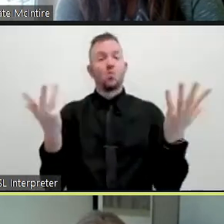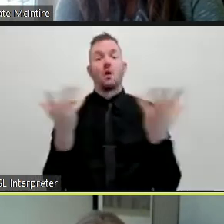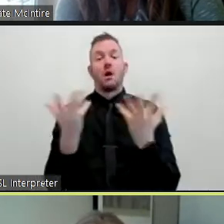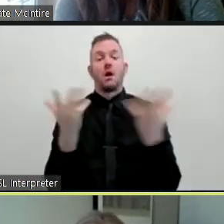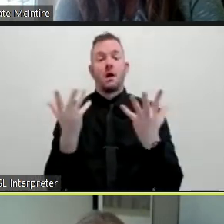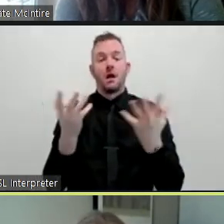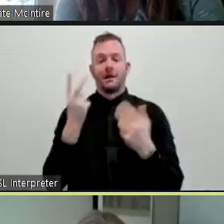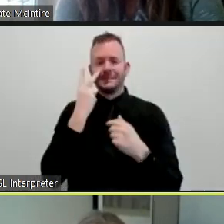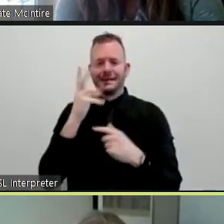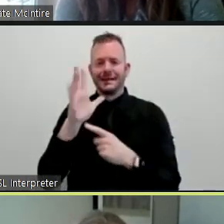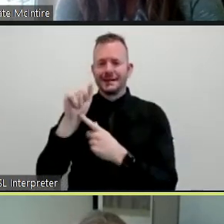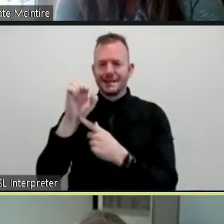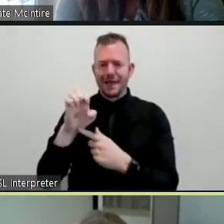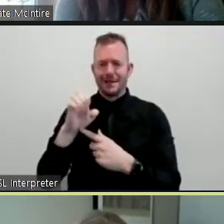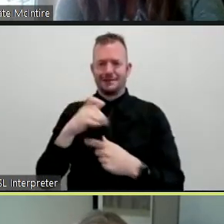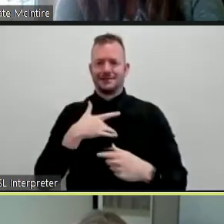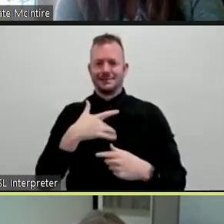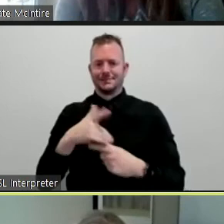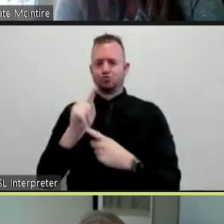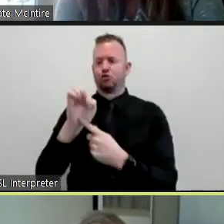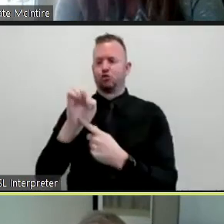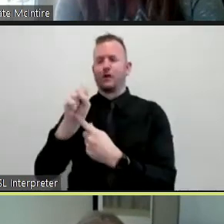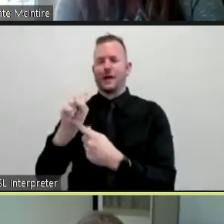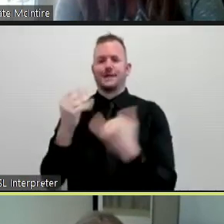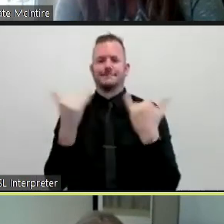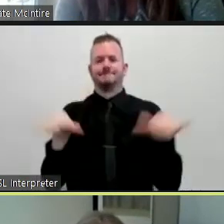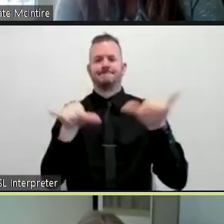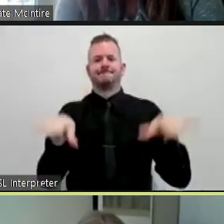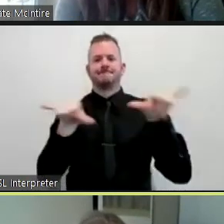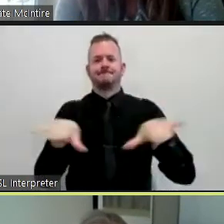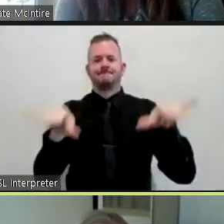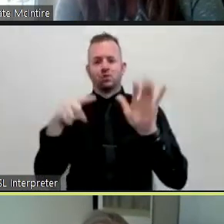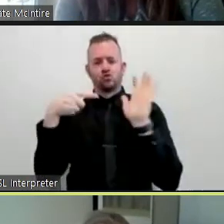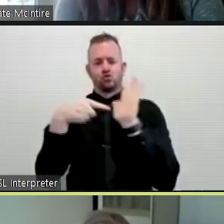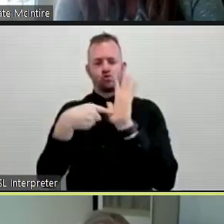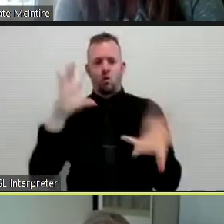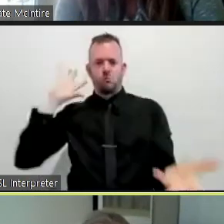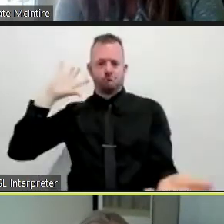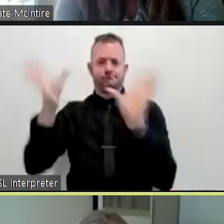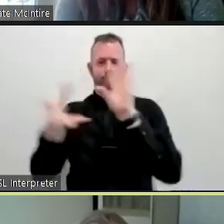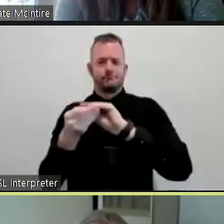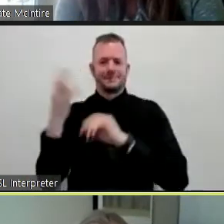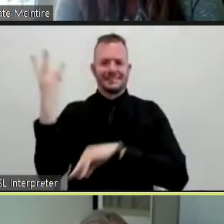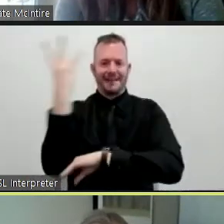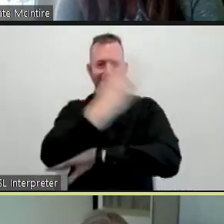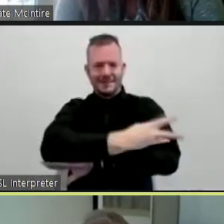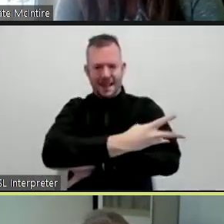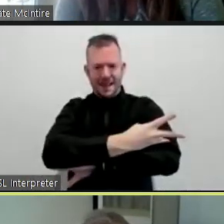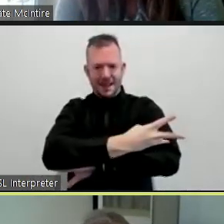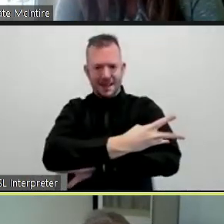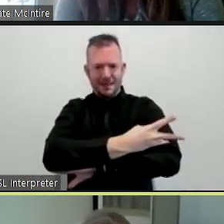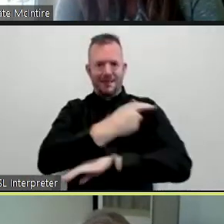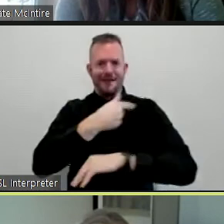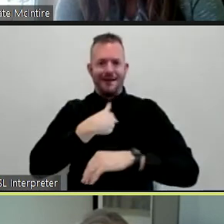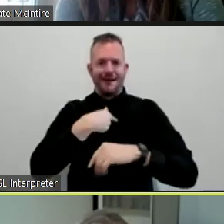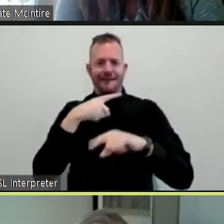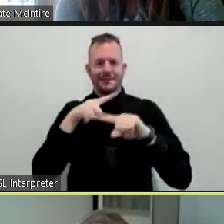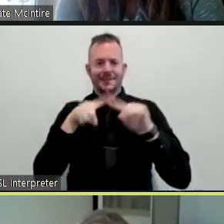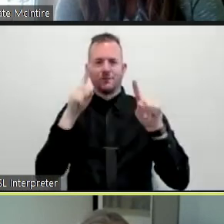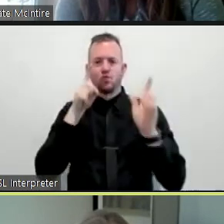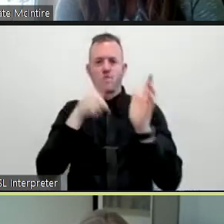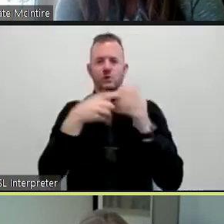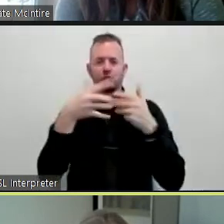average number of cases reported by day. Each of the gray vertical bars shows you daily cases that have occurred in the state. And then the red line